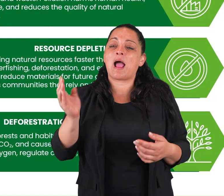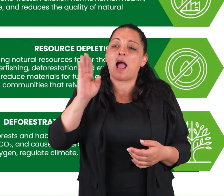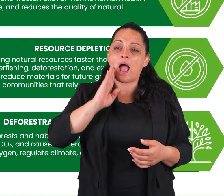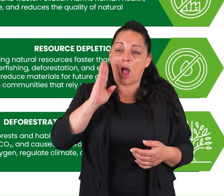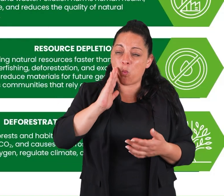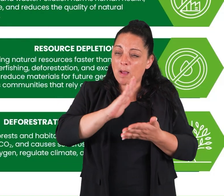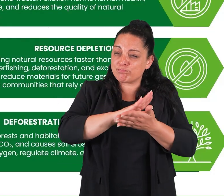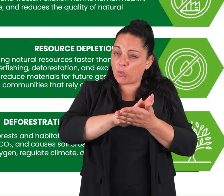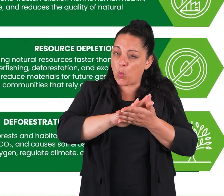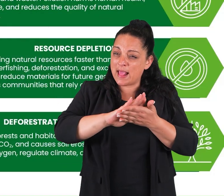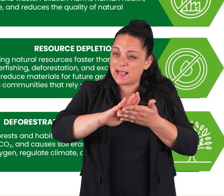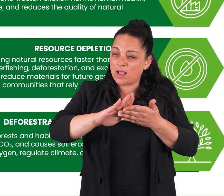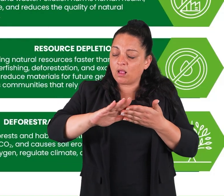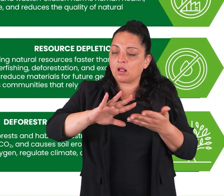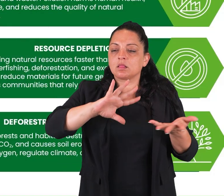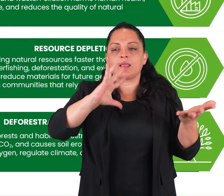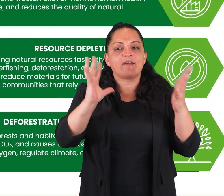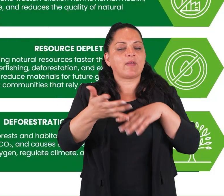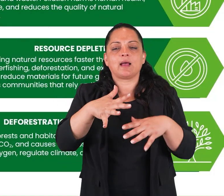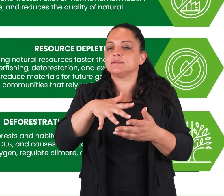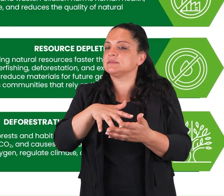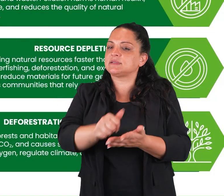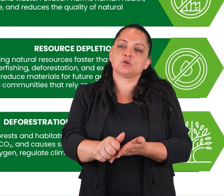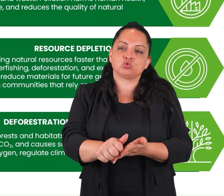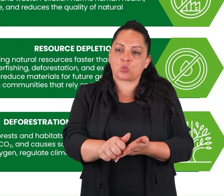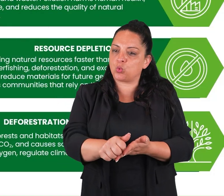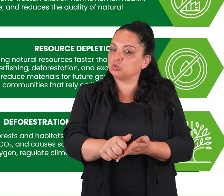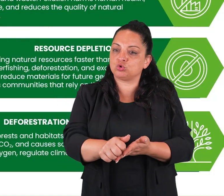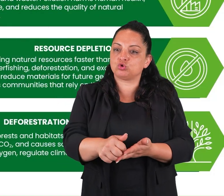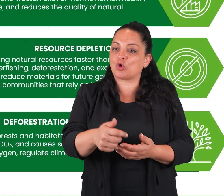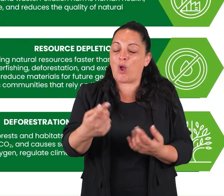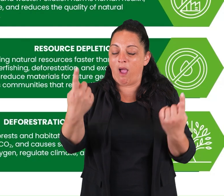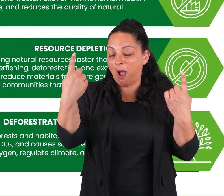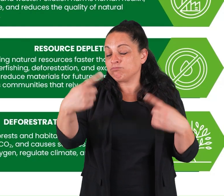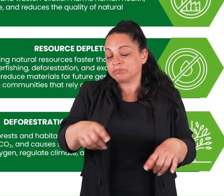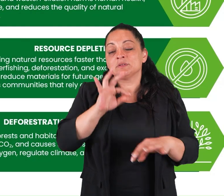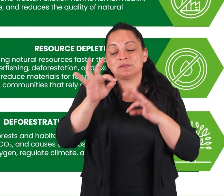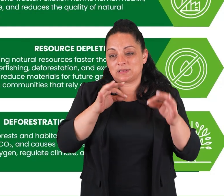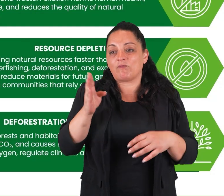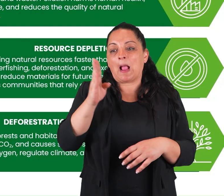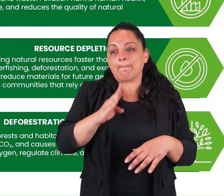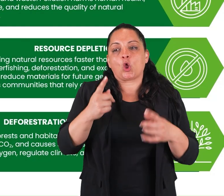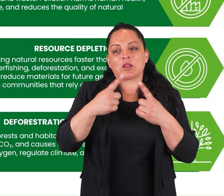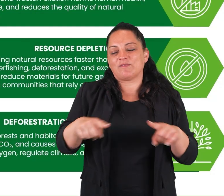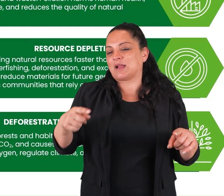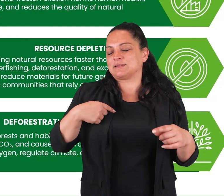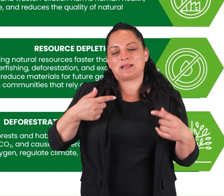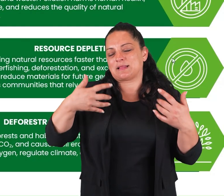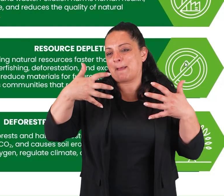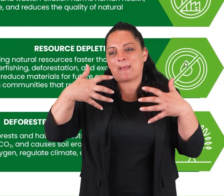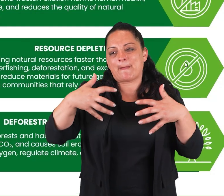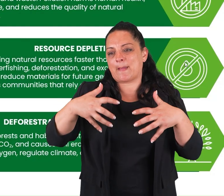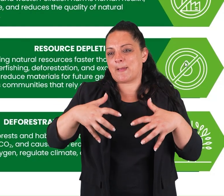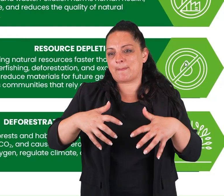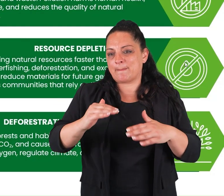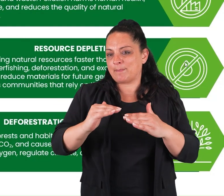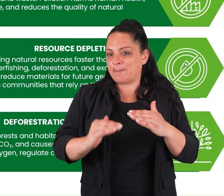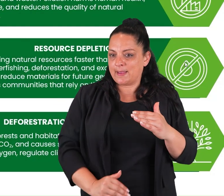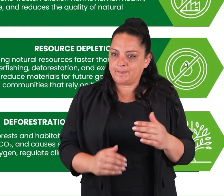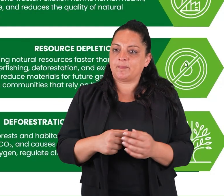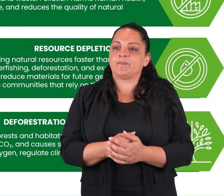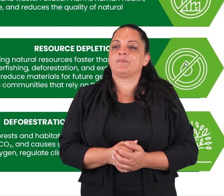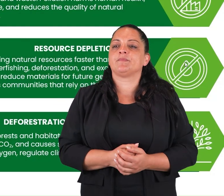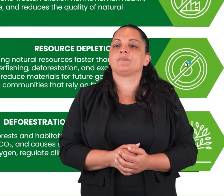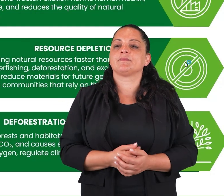air, and water are being destroyed. And through this, we are losing our biodiversity. We have